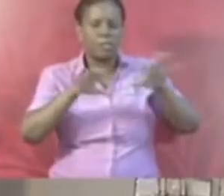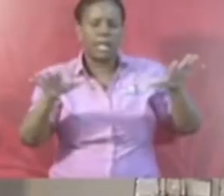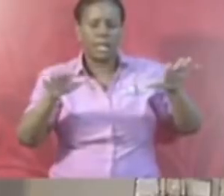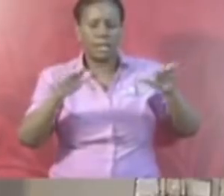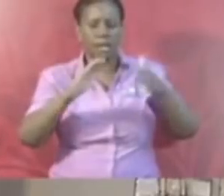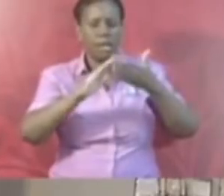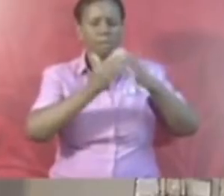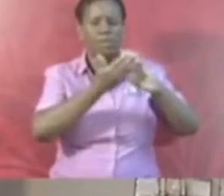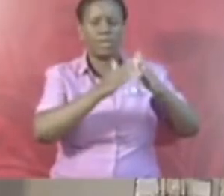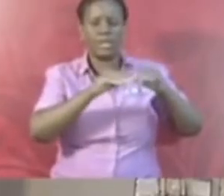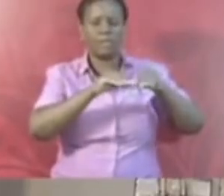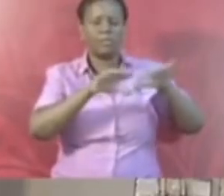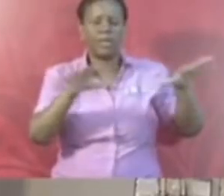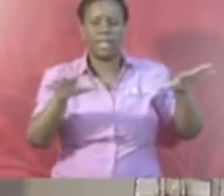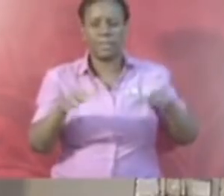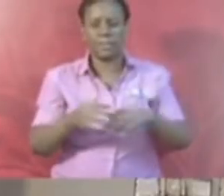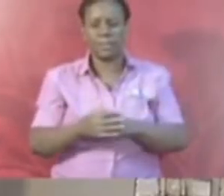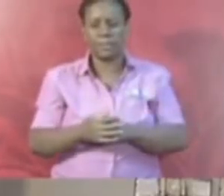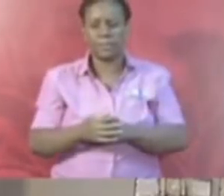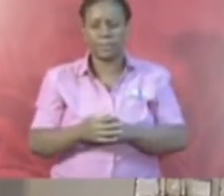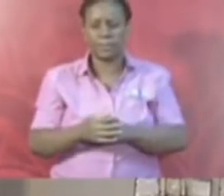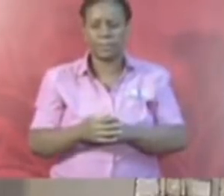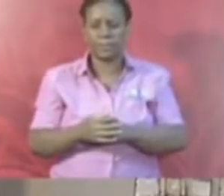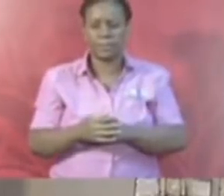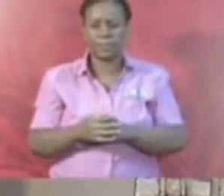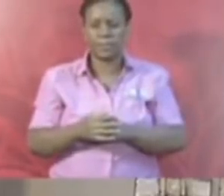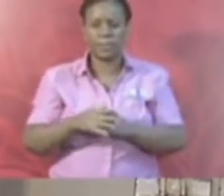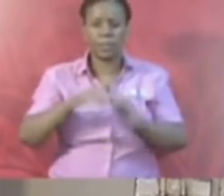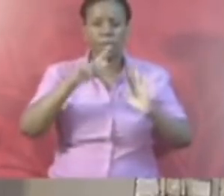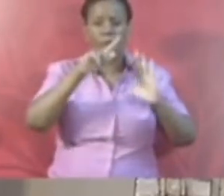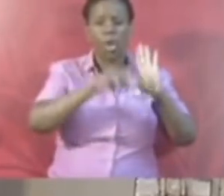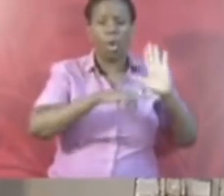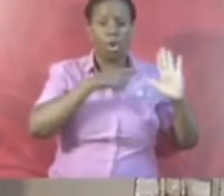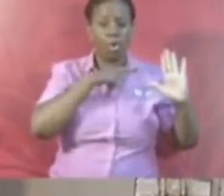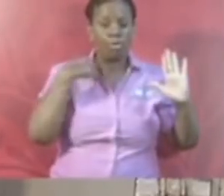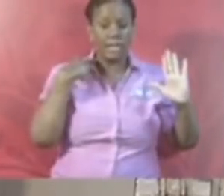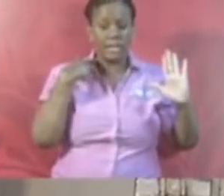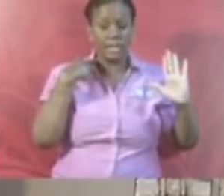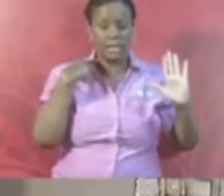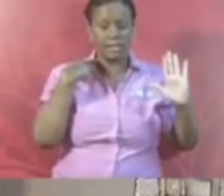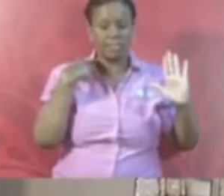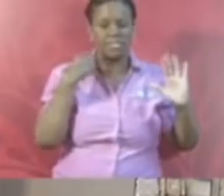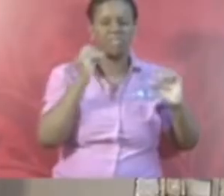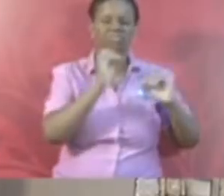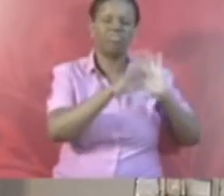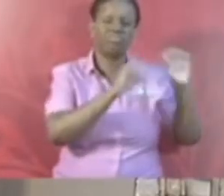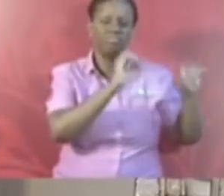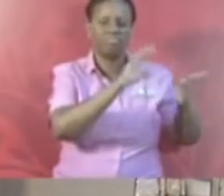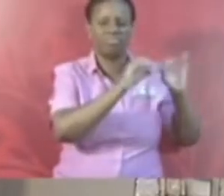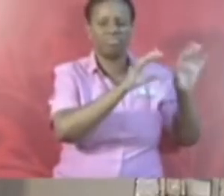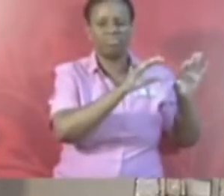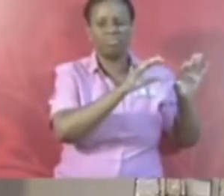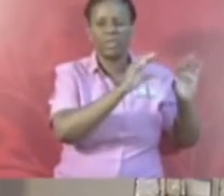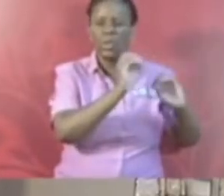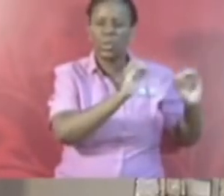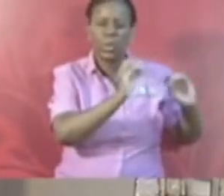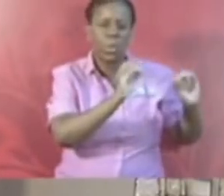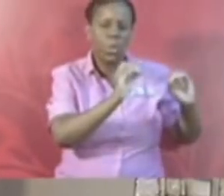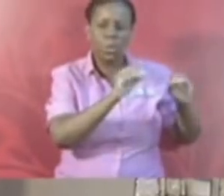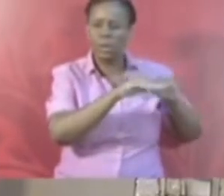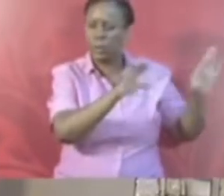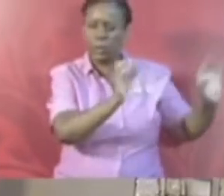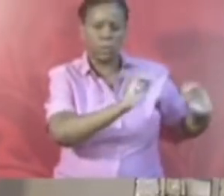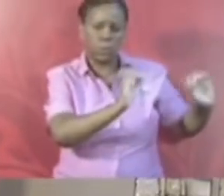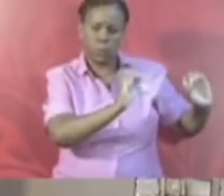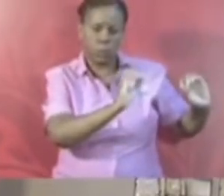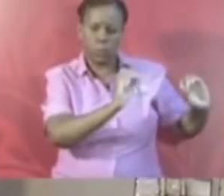low-risk category that we are determining is sporadic spread and nil. So those are the two categories going